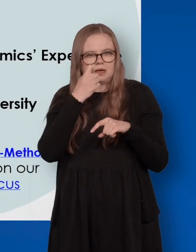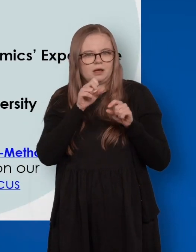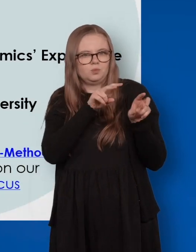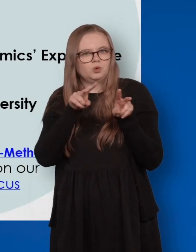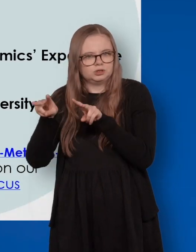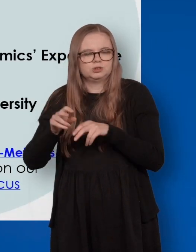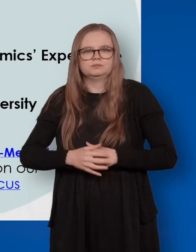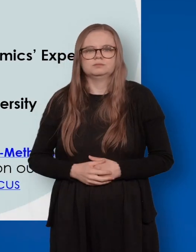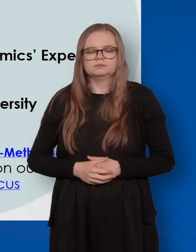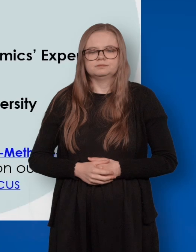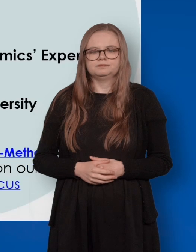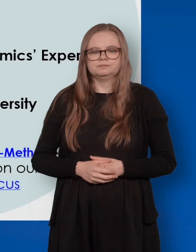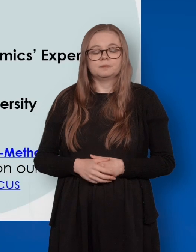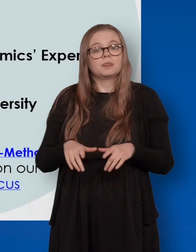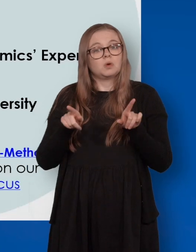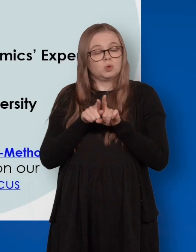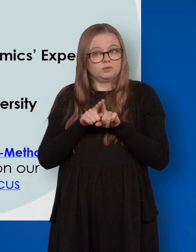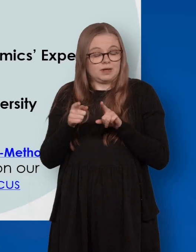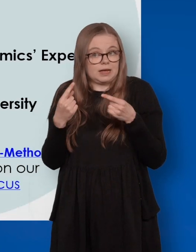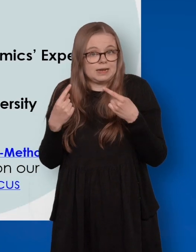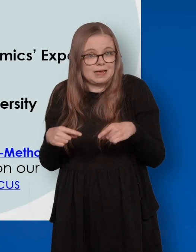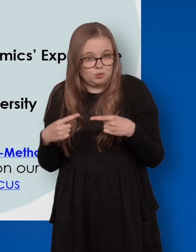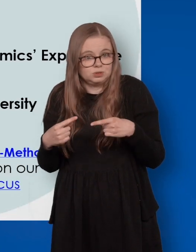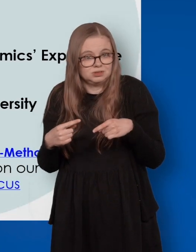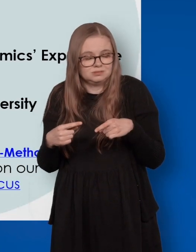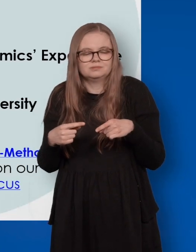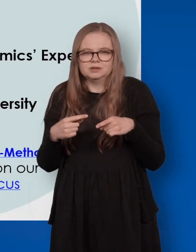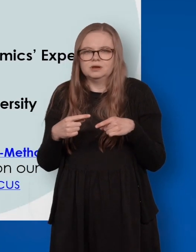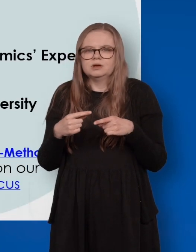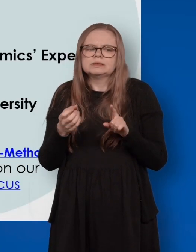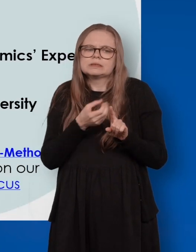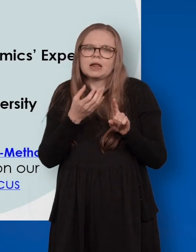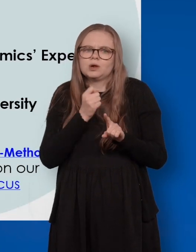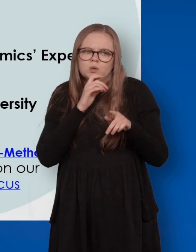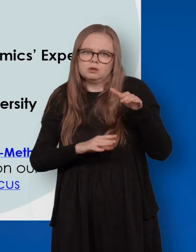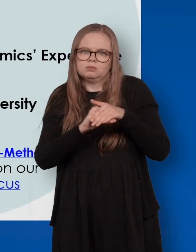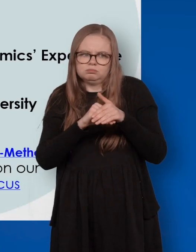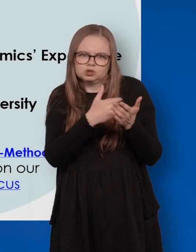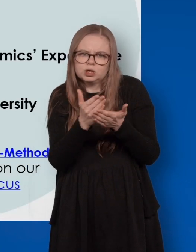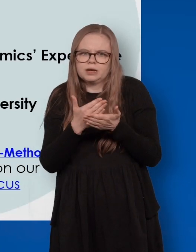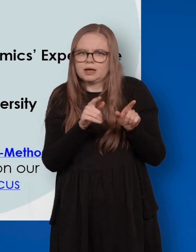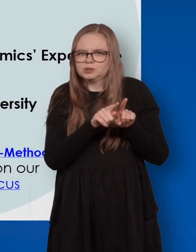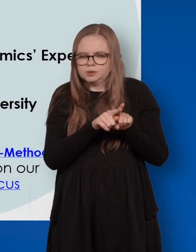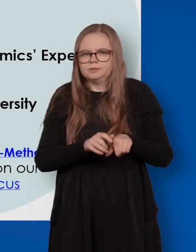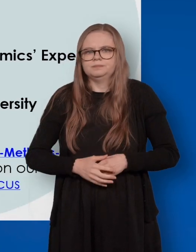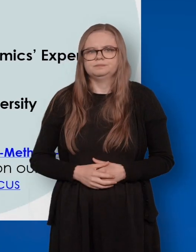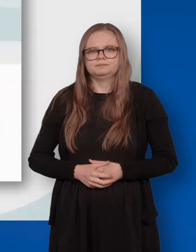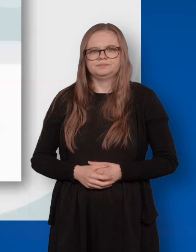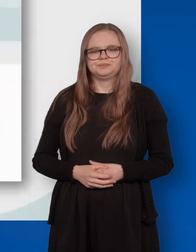also, where we are allowed, put the slides there for people to reference for